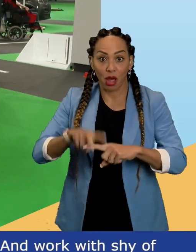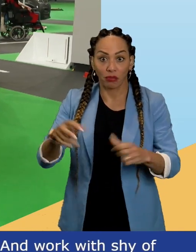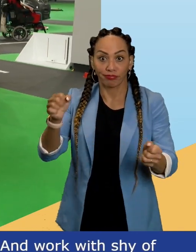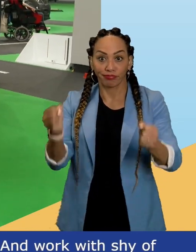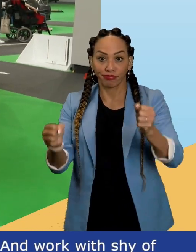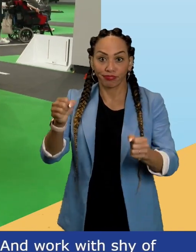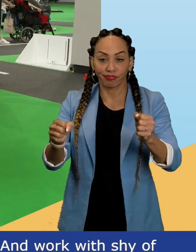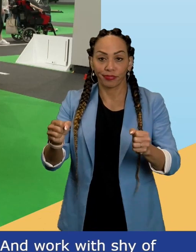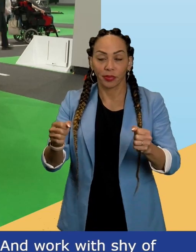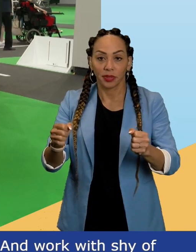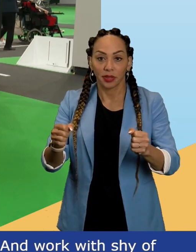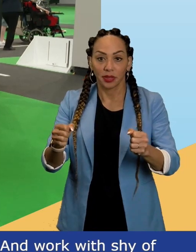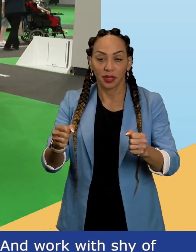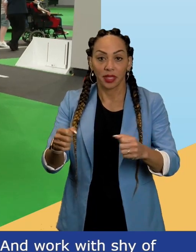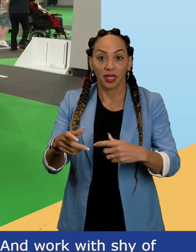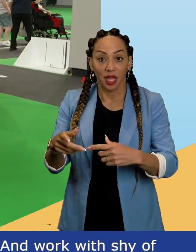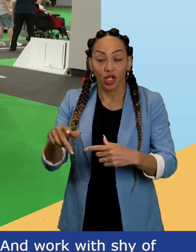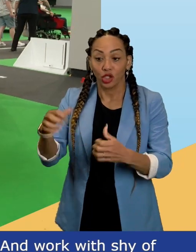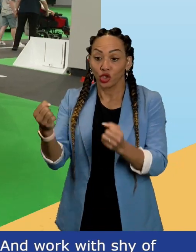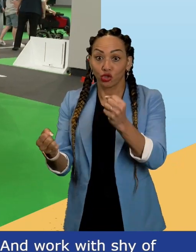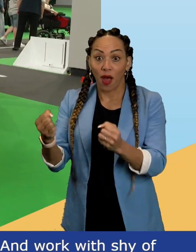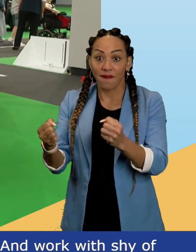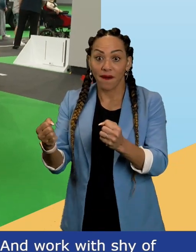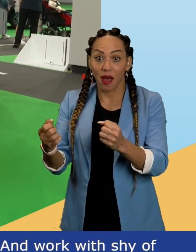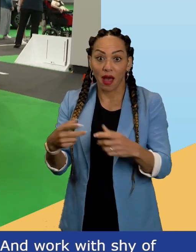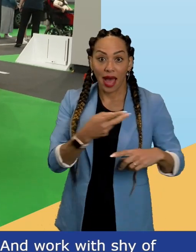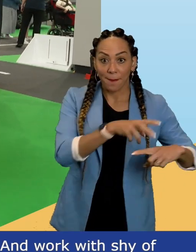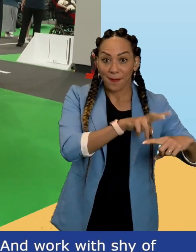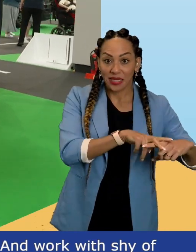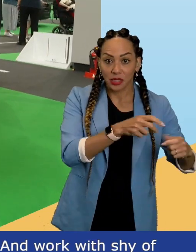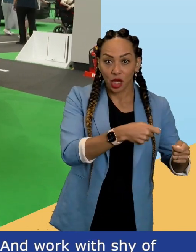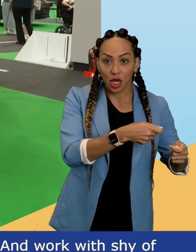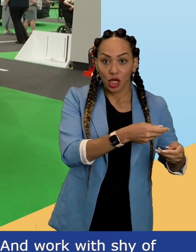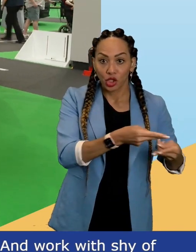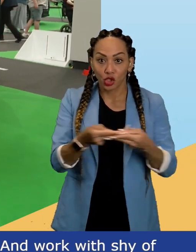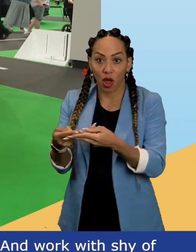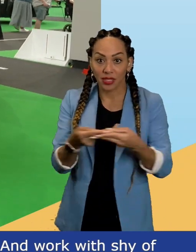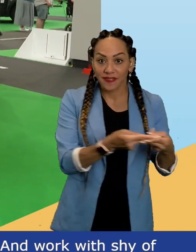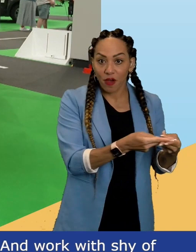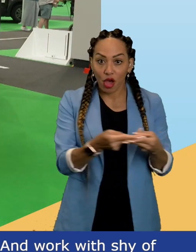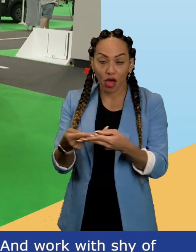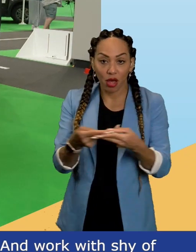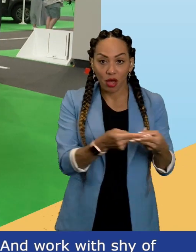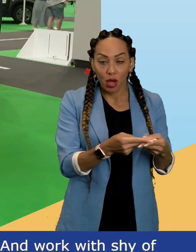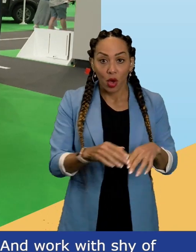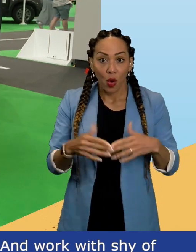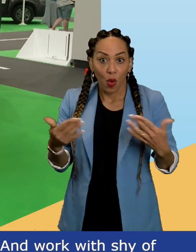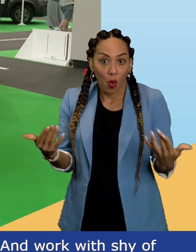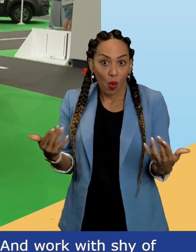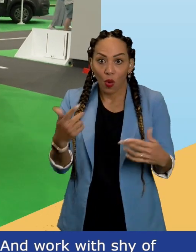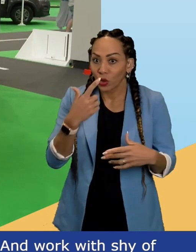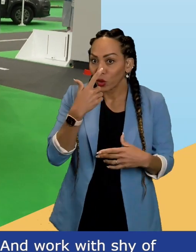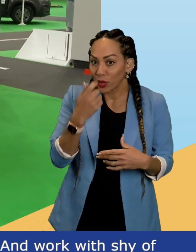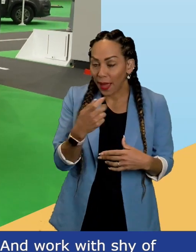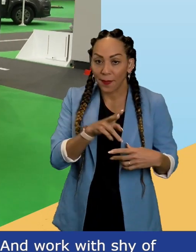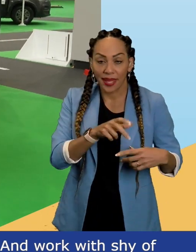transfer internally in a vehicle from your chair to the driver's seat. Even ones where you can travel up front as a passenger in your wheelchair as well. So there are a huge